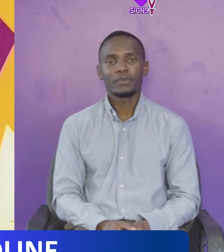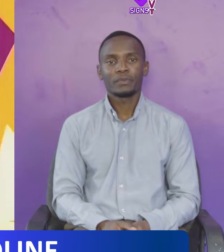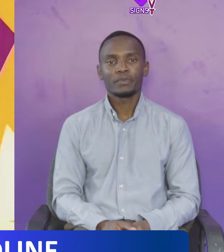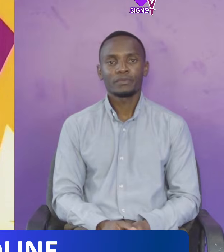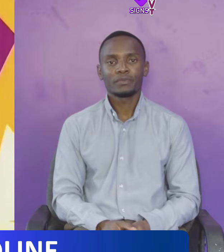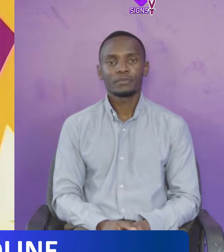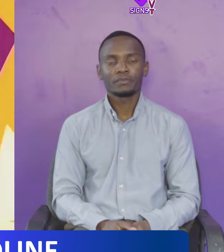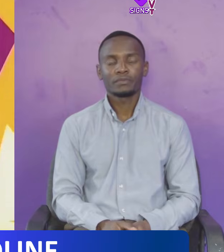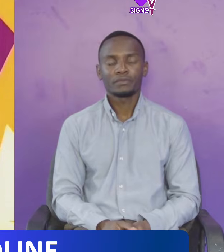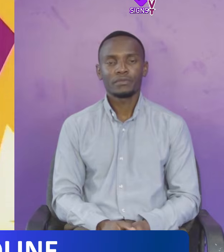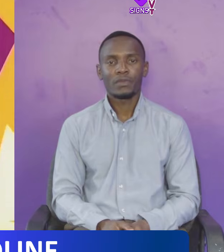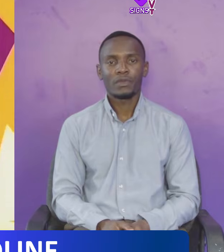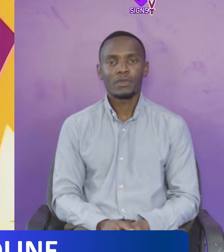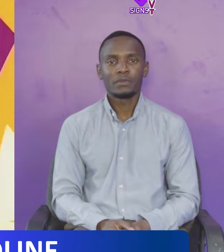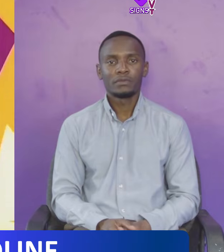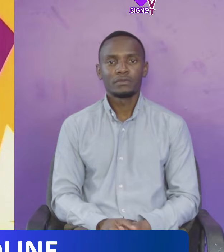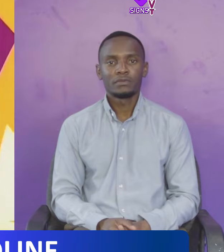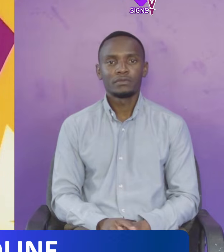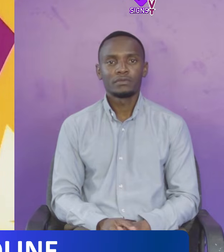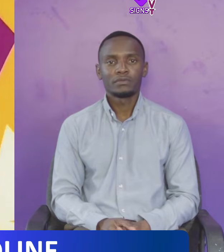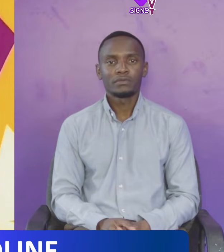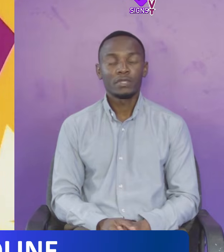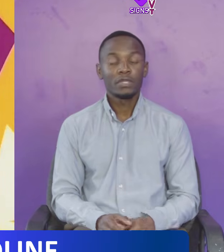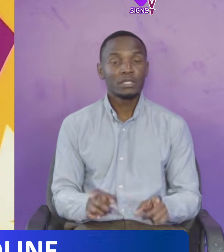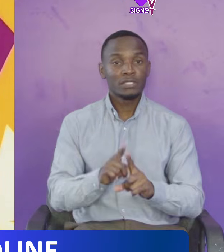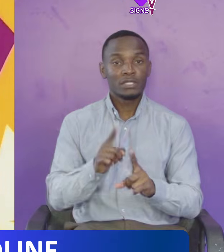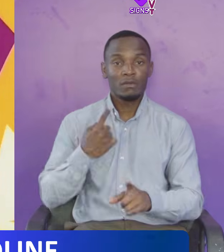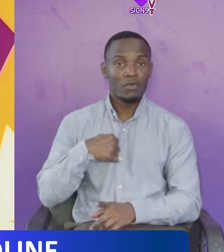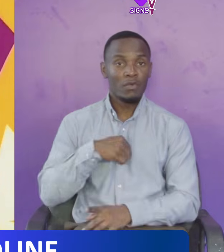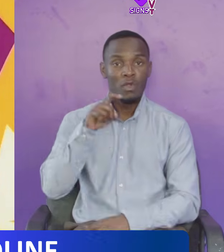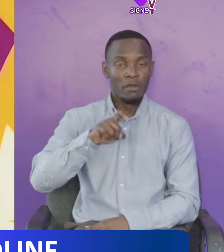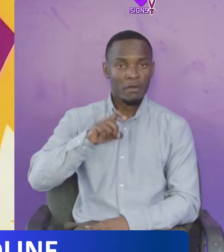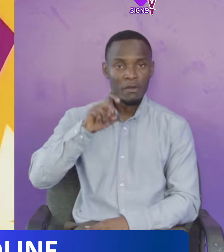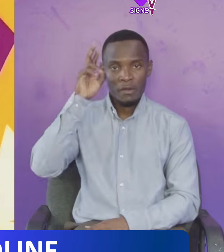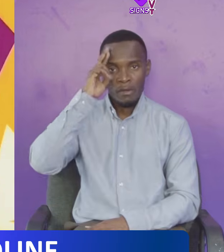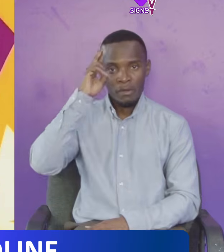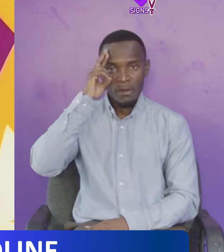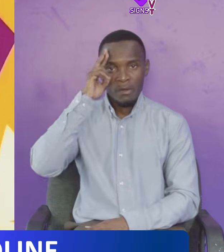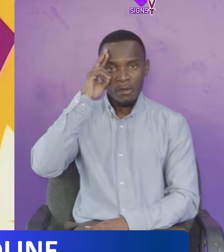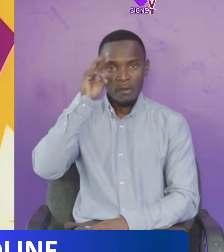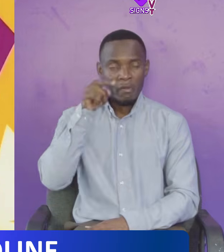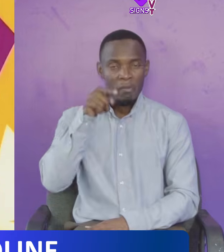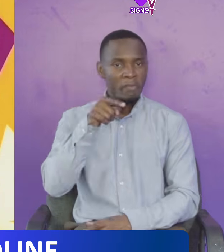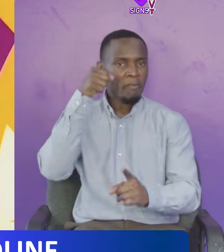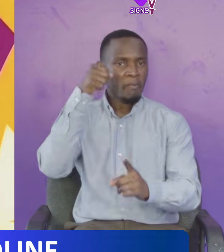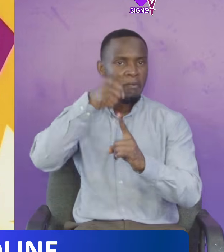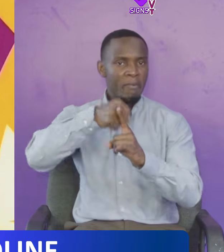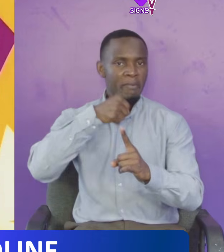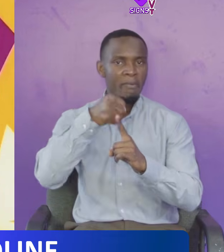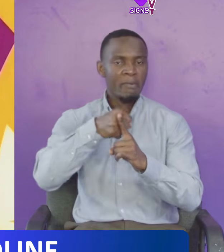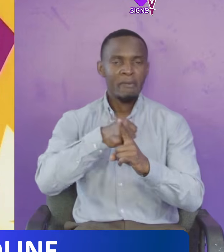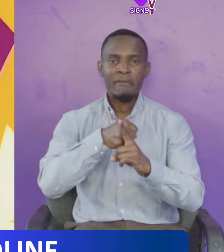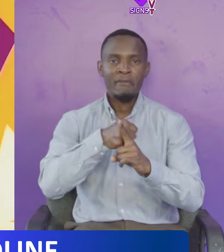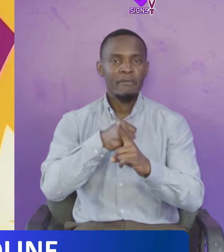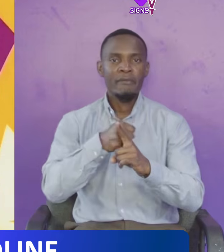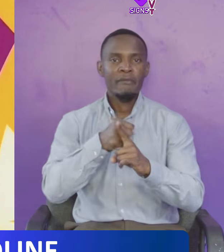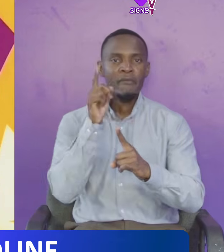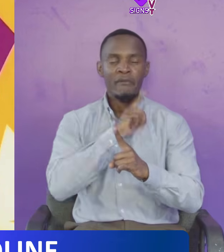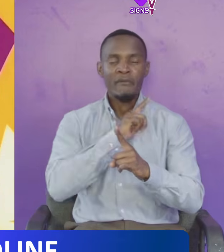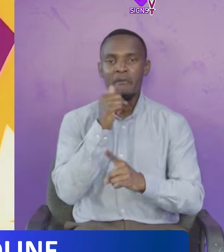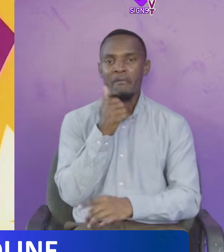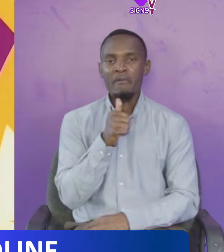successes, it must not be lost on us that the fight is far from over. Corruption remains